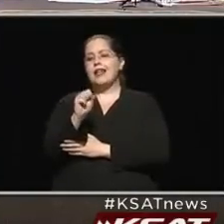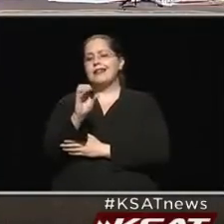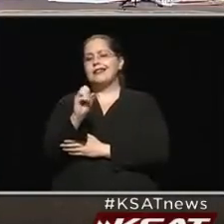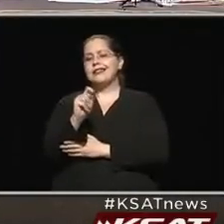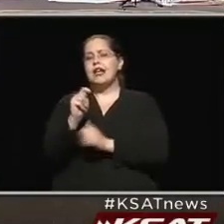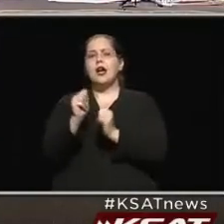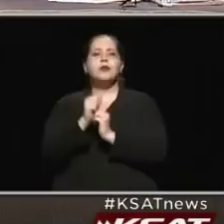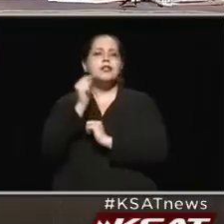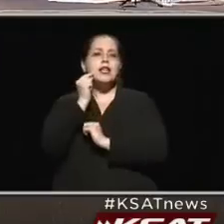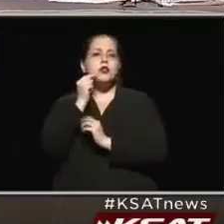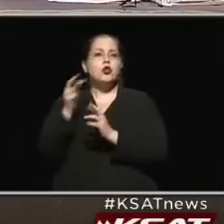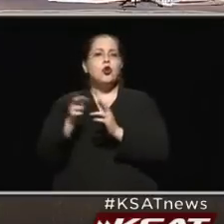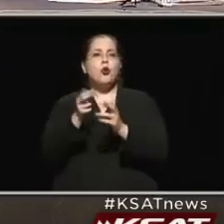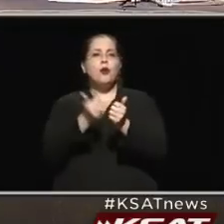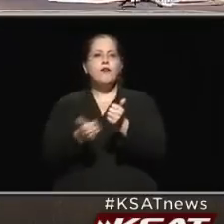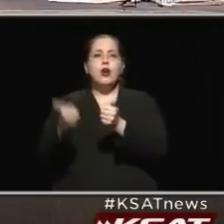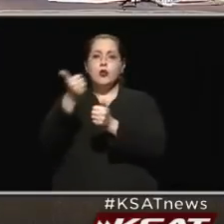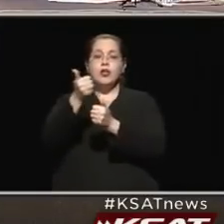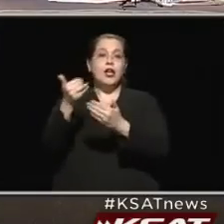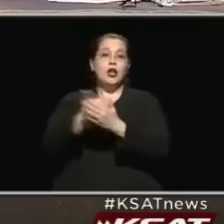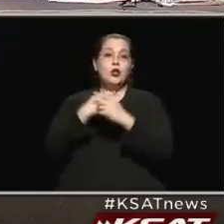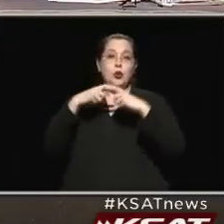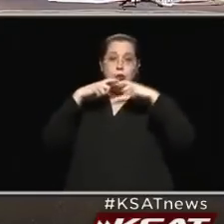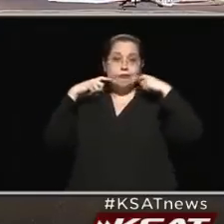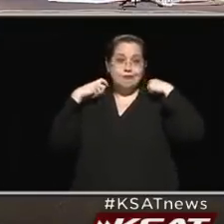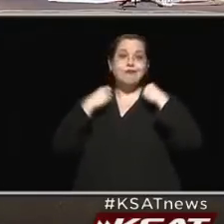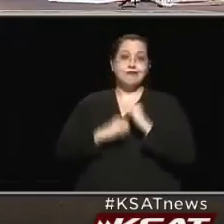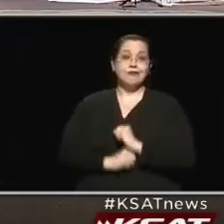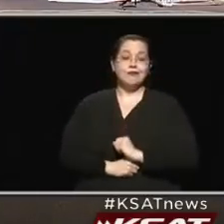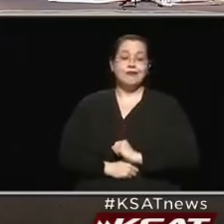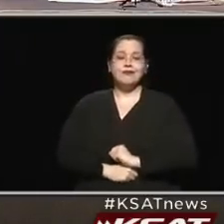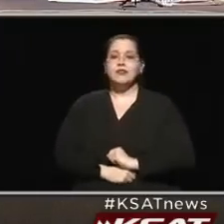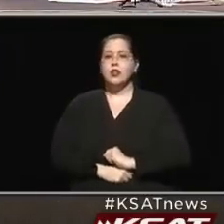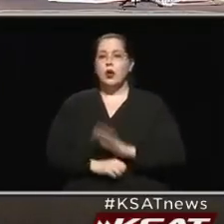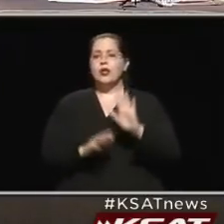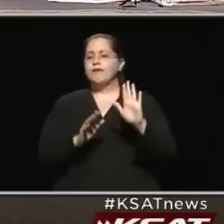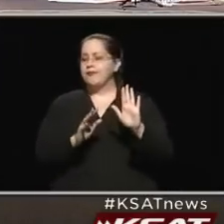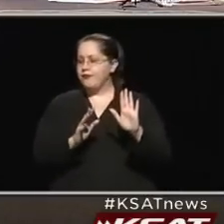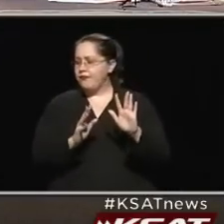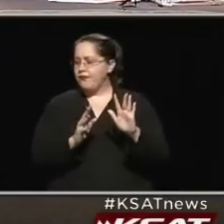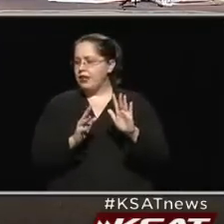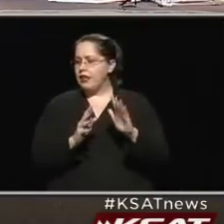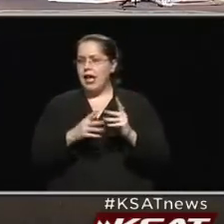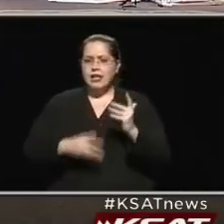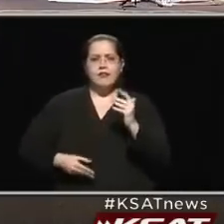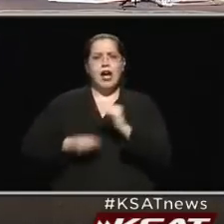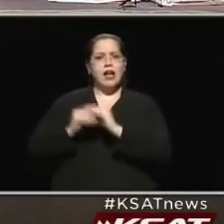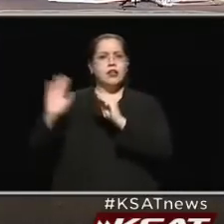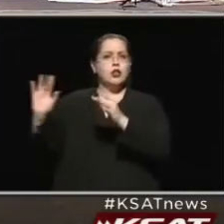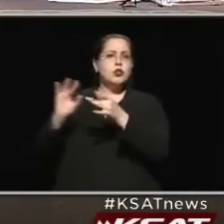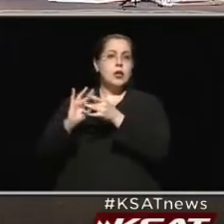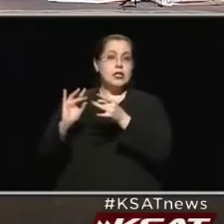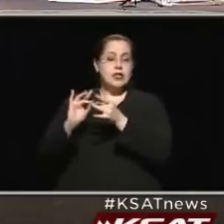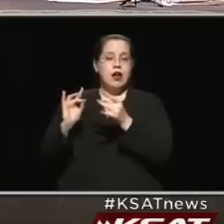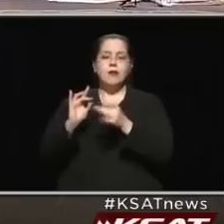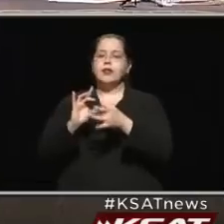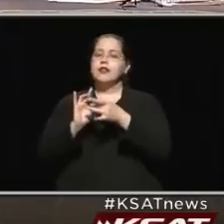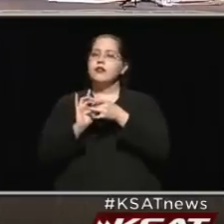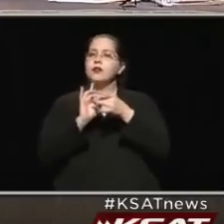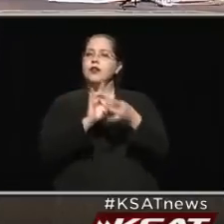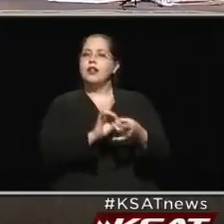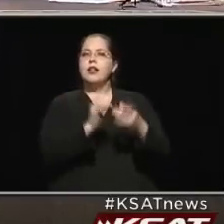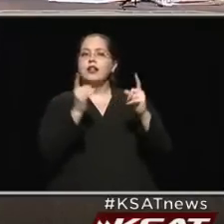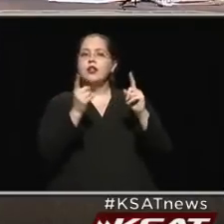Authority. Sent me a new bandana. Speaking on what the mayor was talking about with respect to